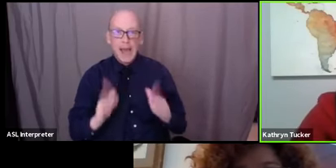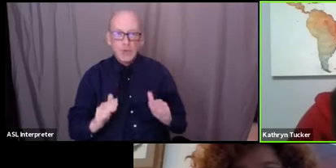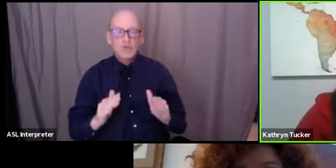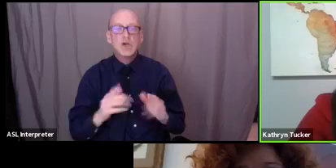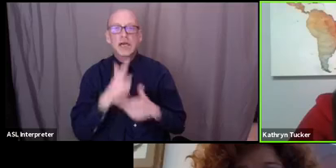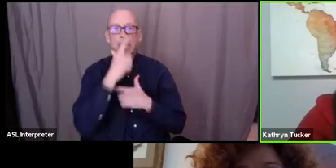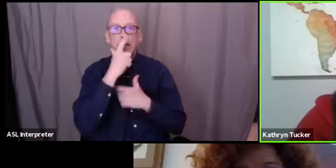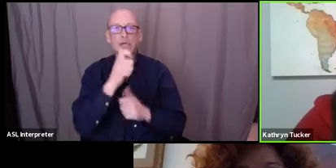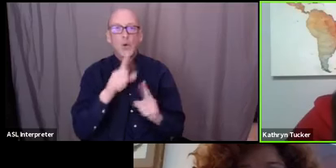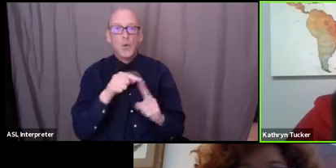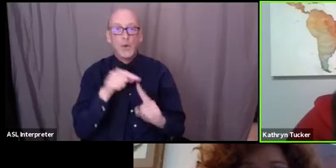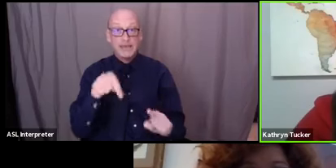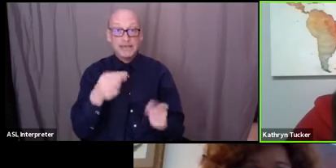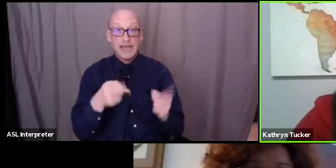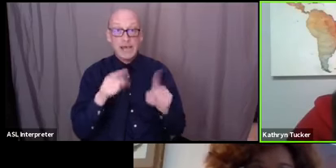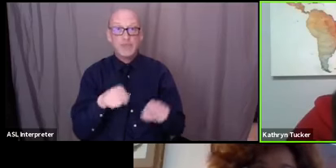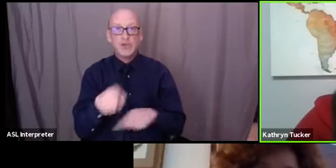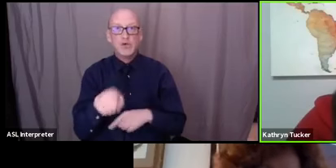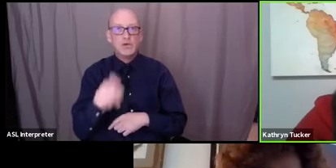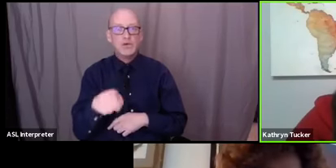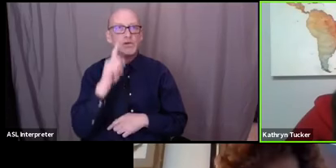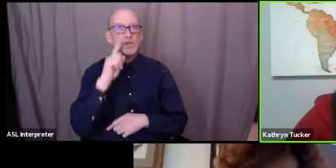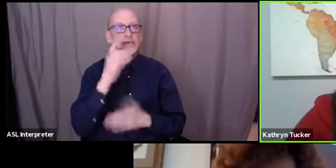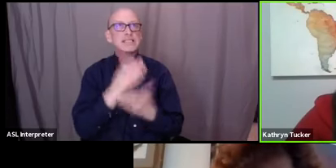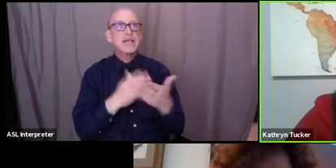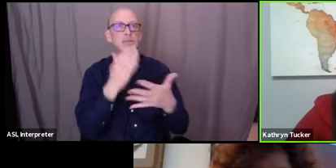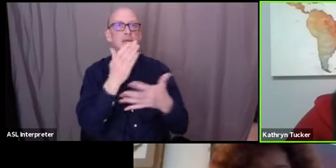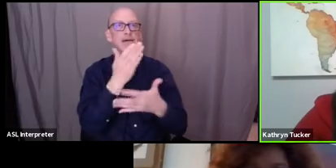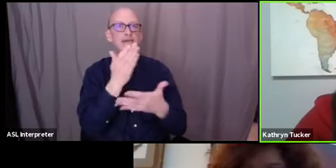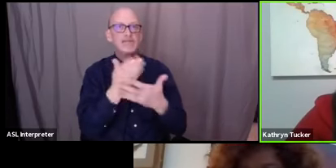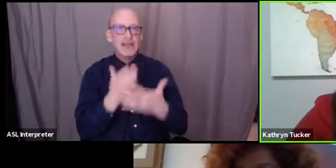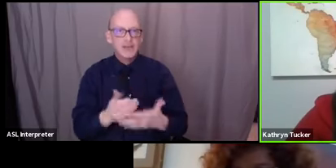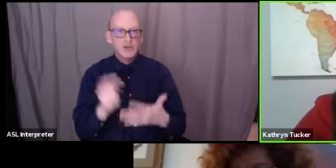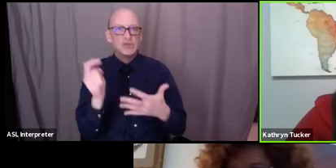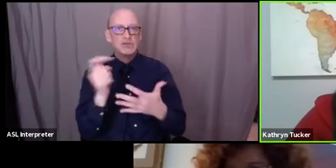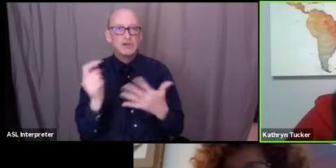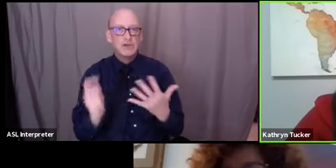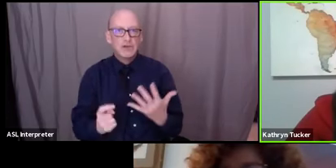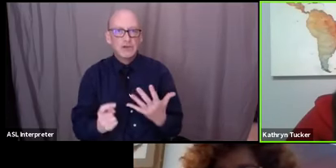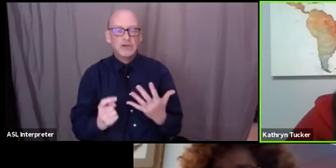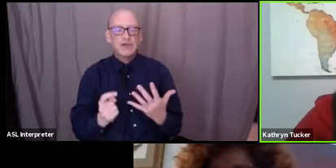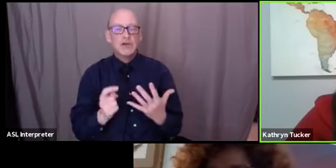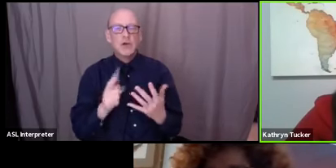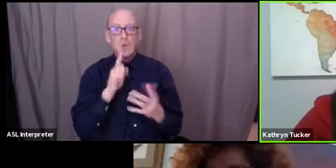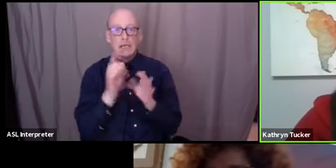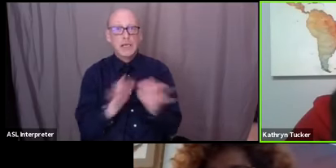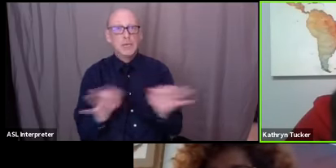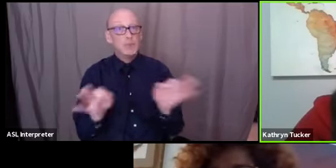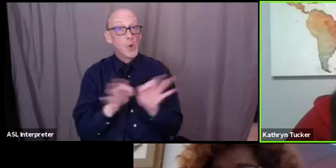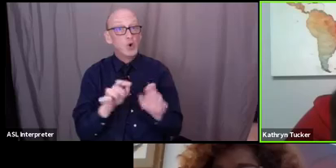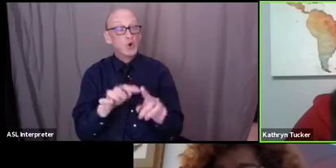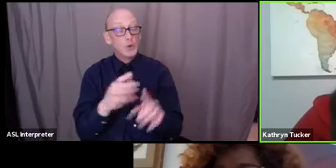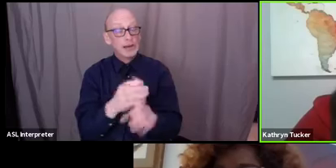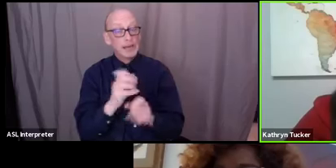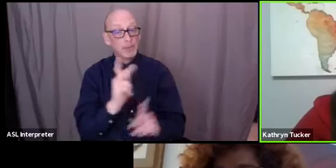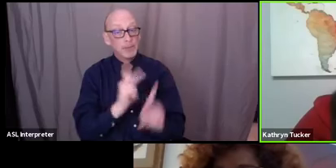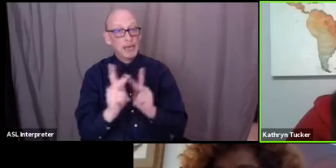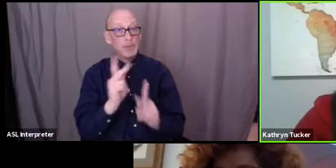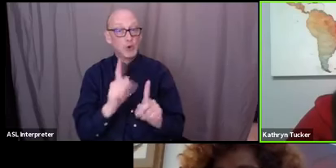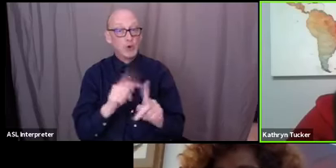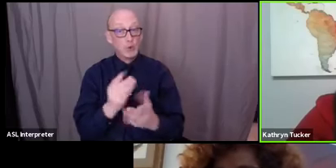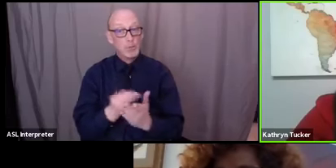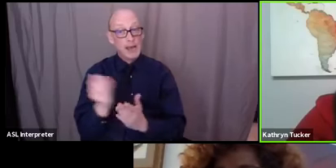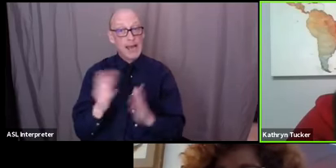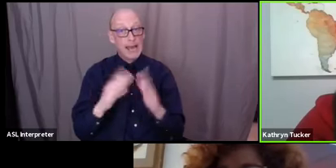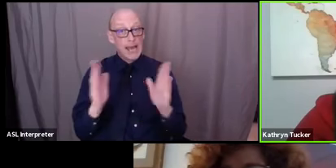when this happened you have to think of some of the factors that are are acutely critical to getting people to buy a home